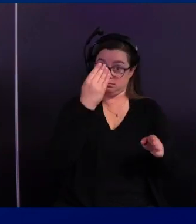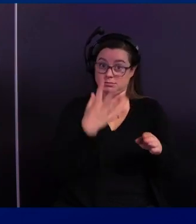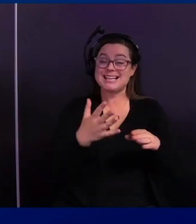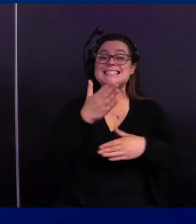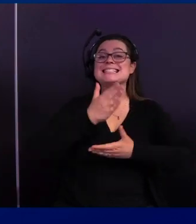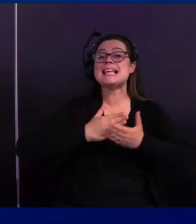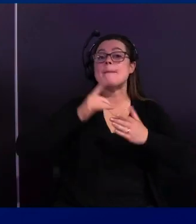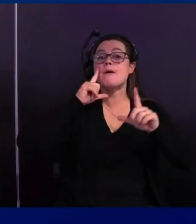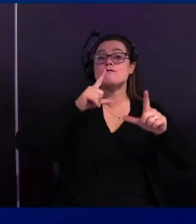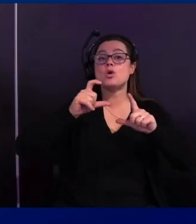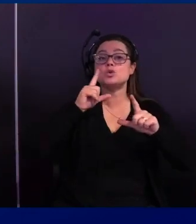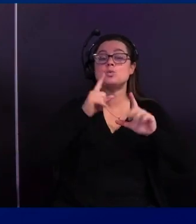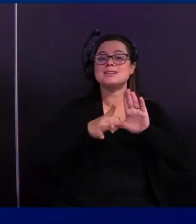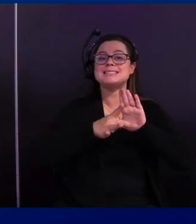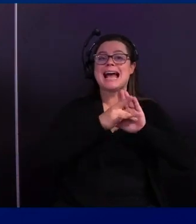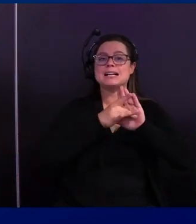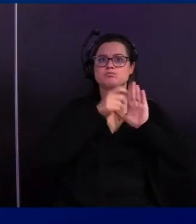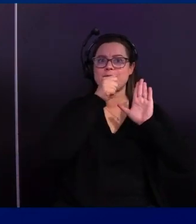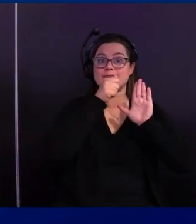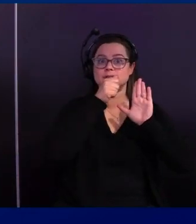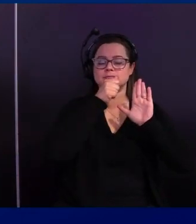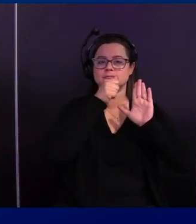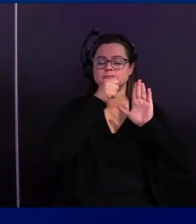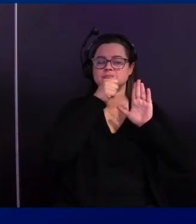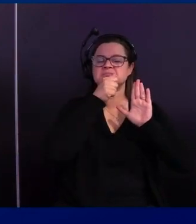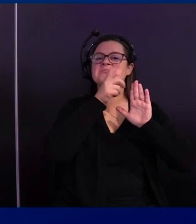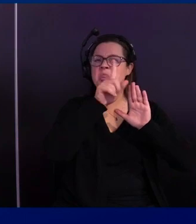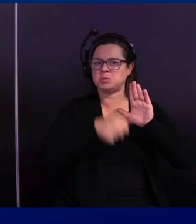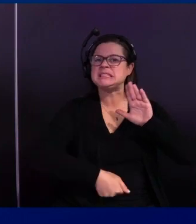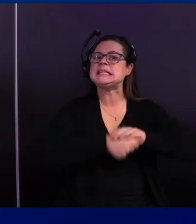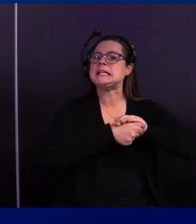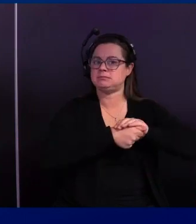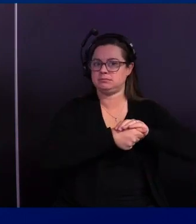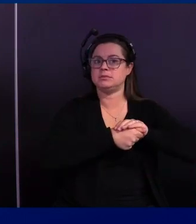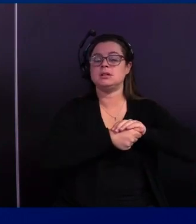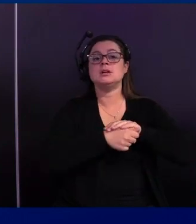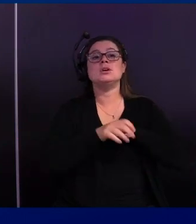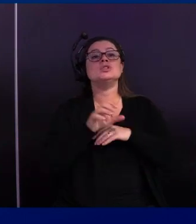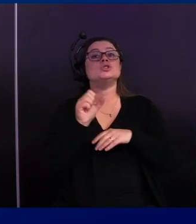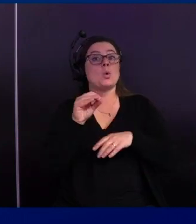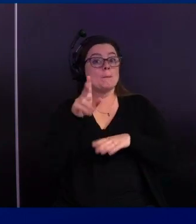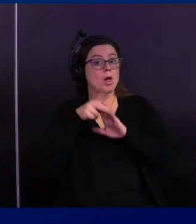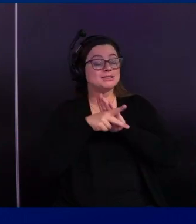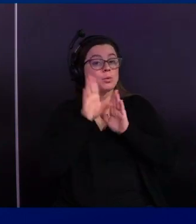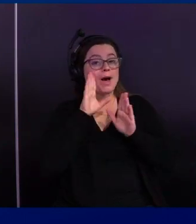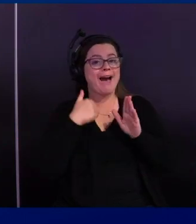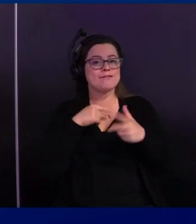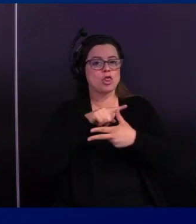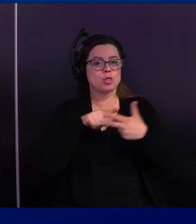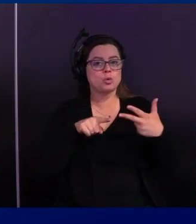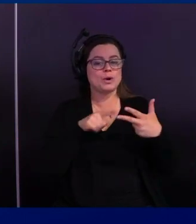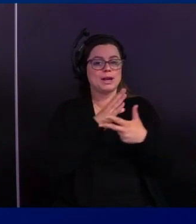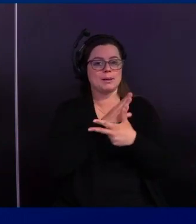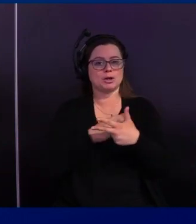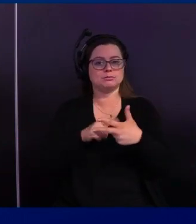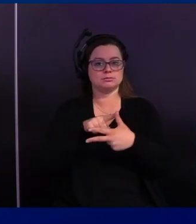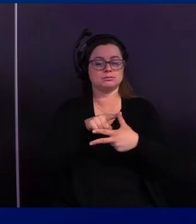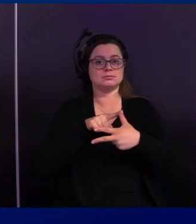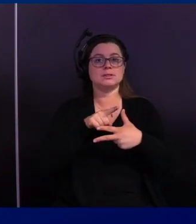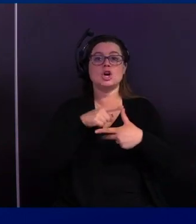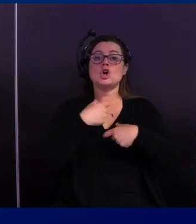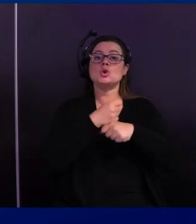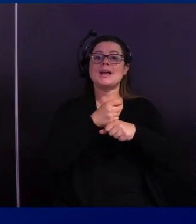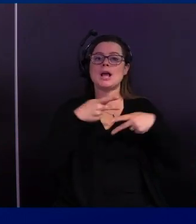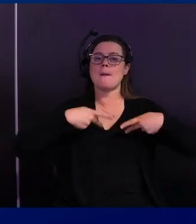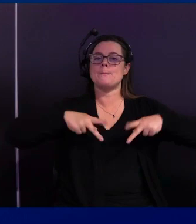are going to be tagged as private, so you don't want to let them see that. Okay. Okay. So your policy is going to have three parts. Firstly, you're creating a